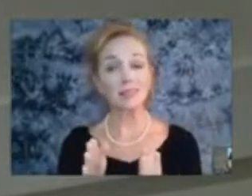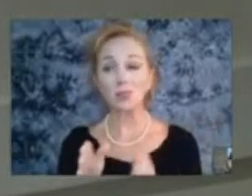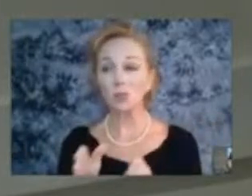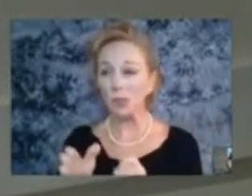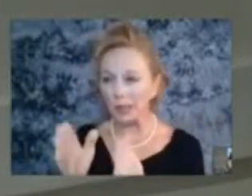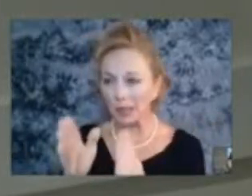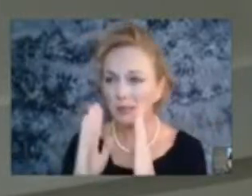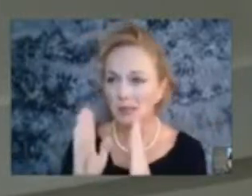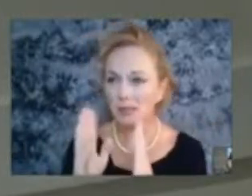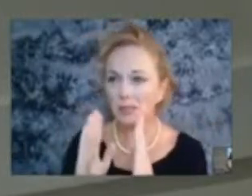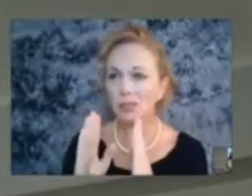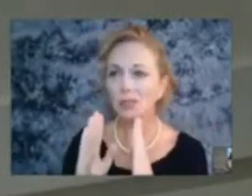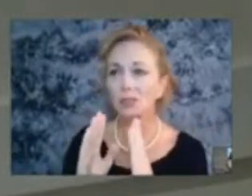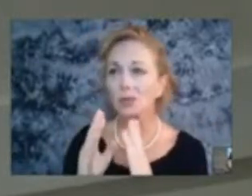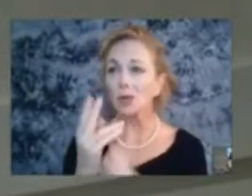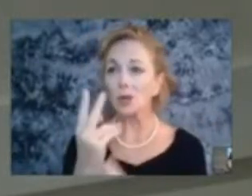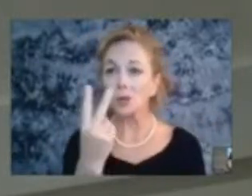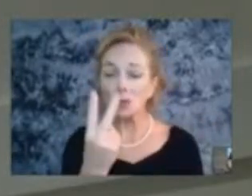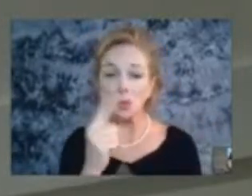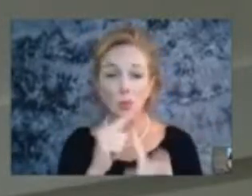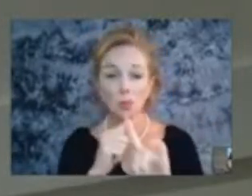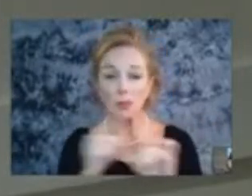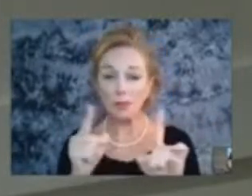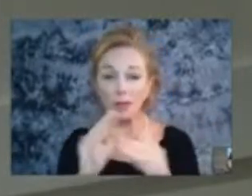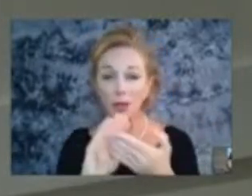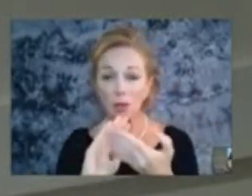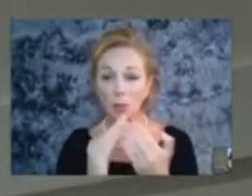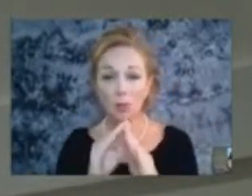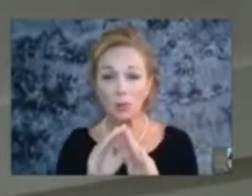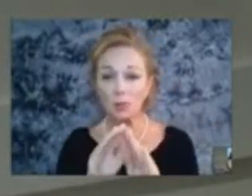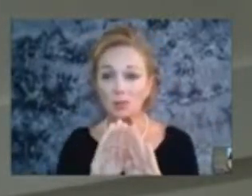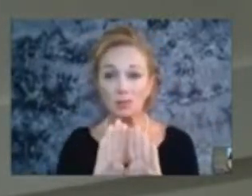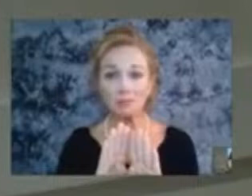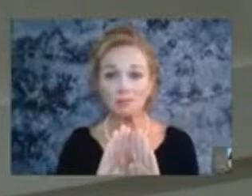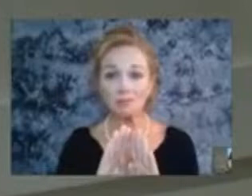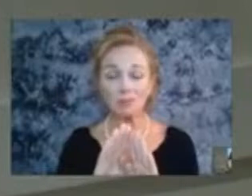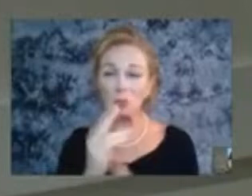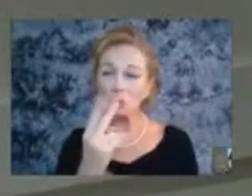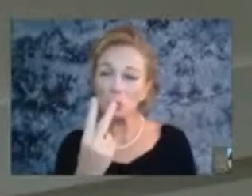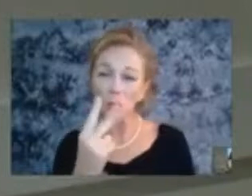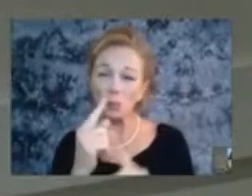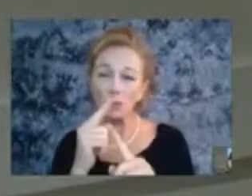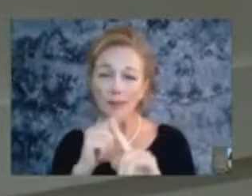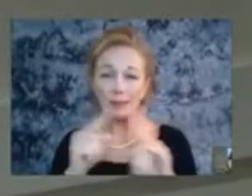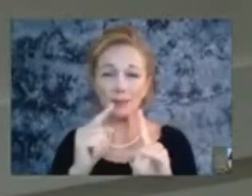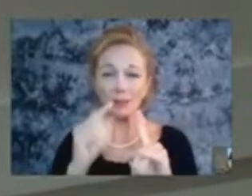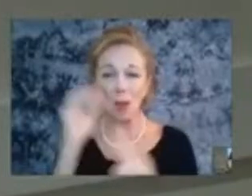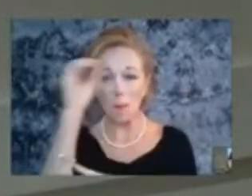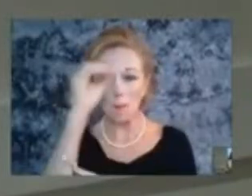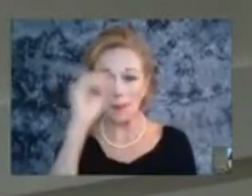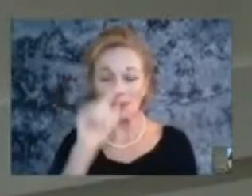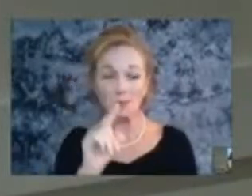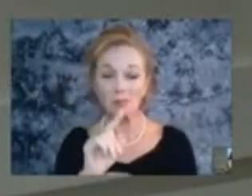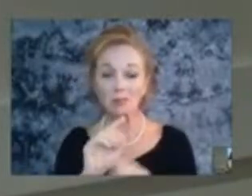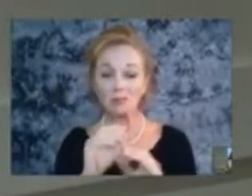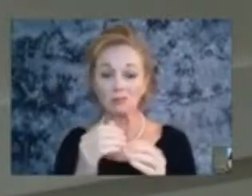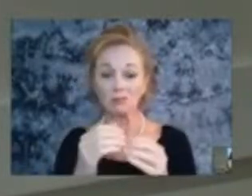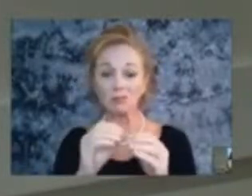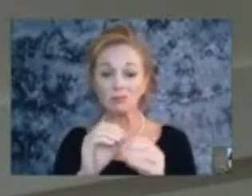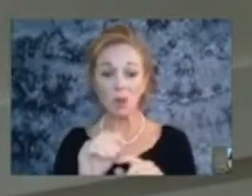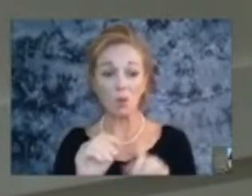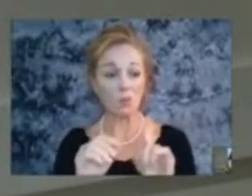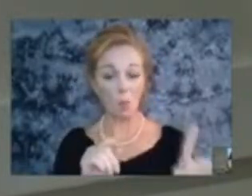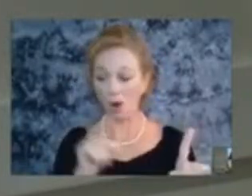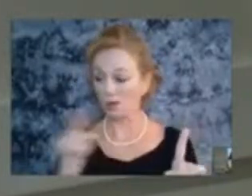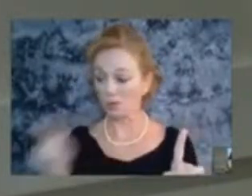two different communities or opinions within our community. One that has been pounding